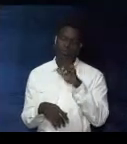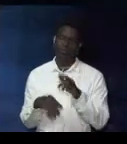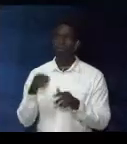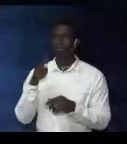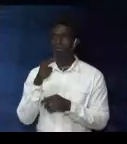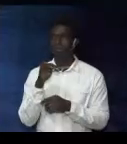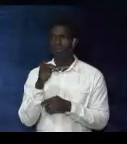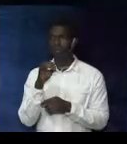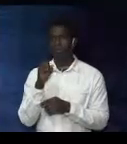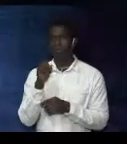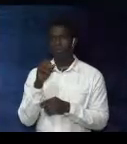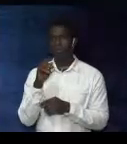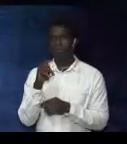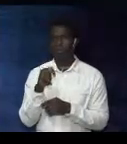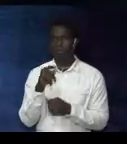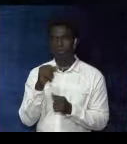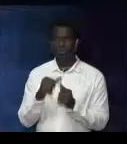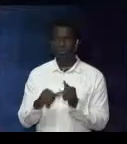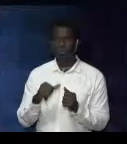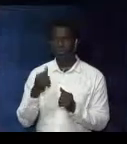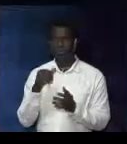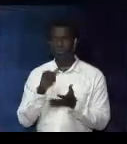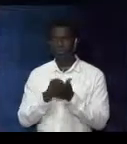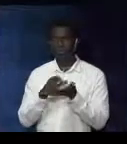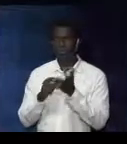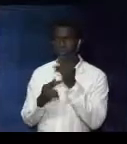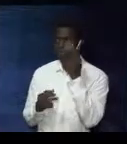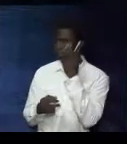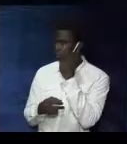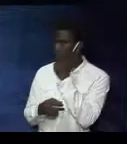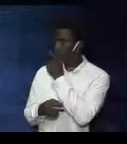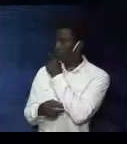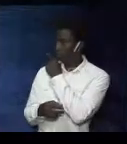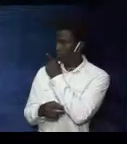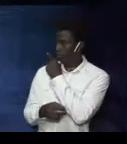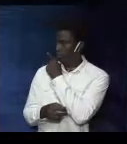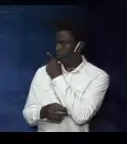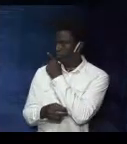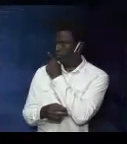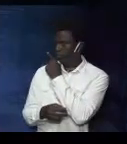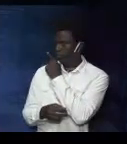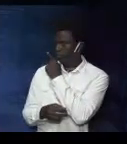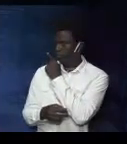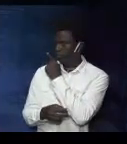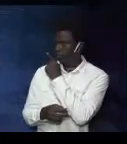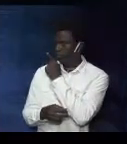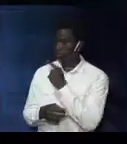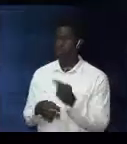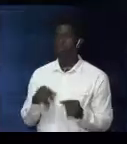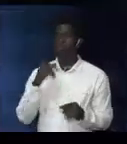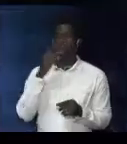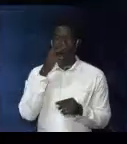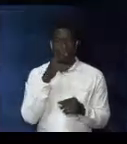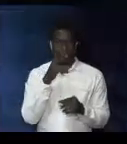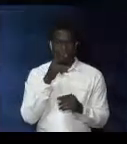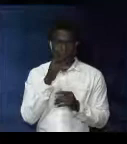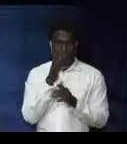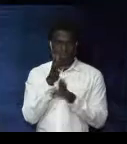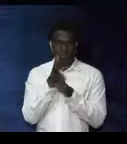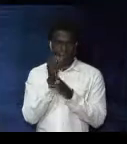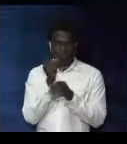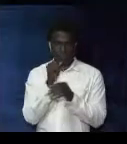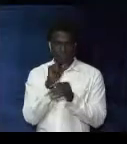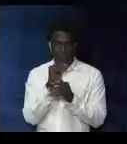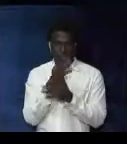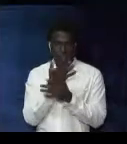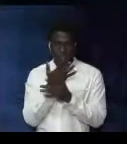other. That means these lines and these lines divide each other